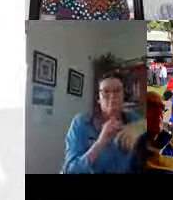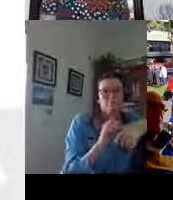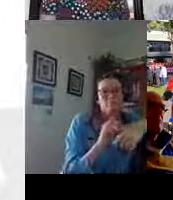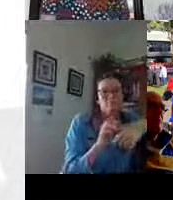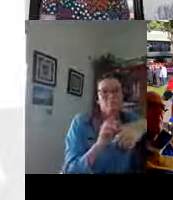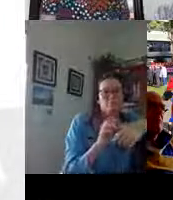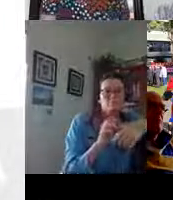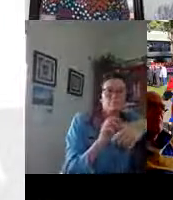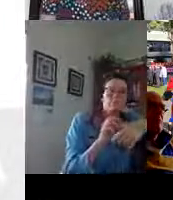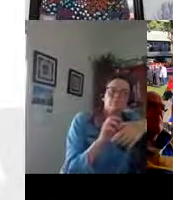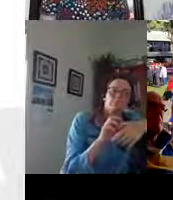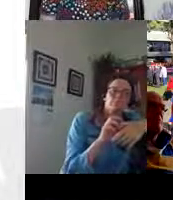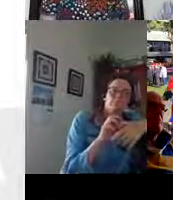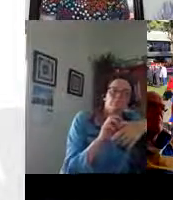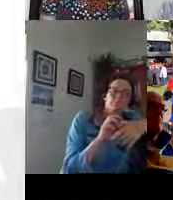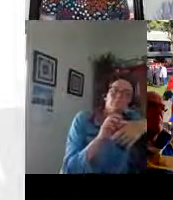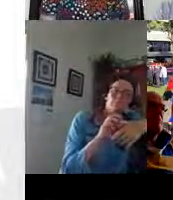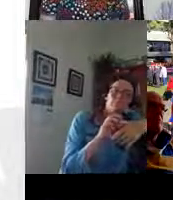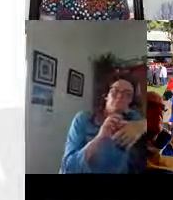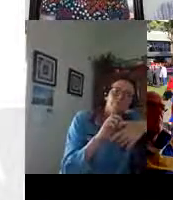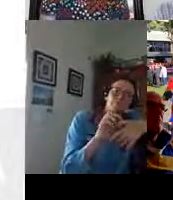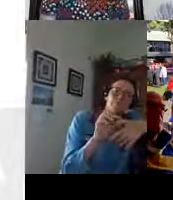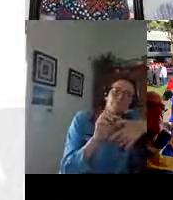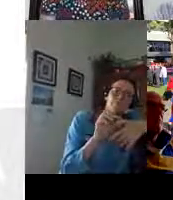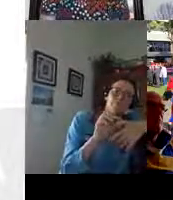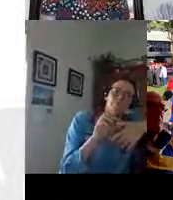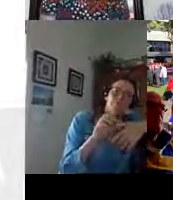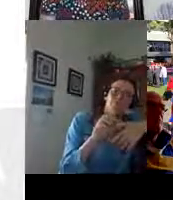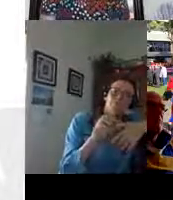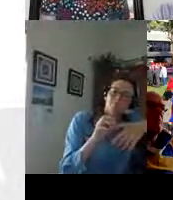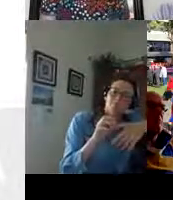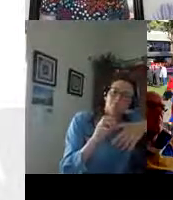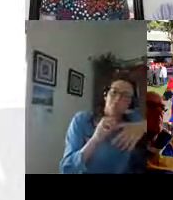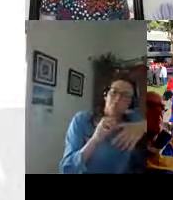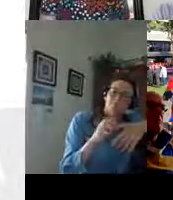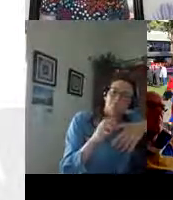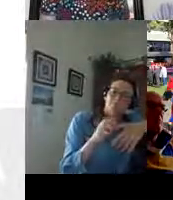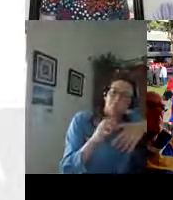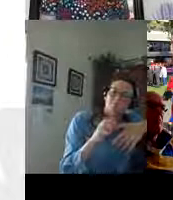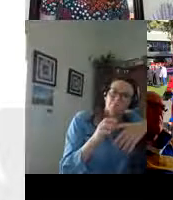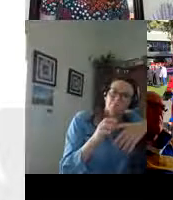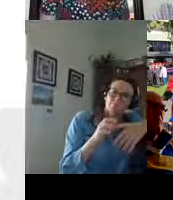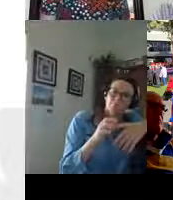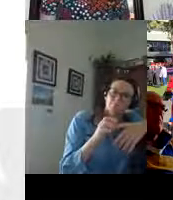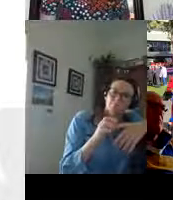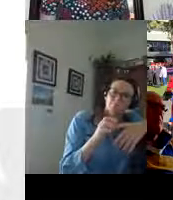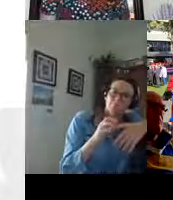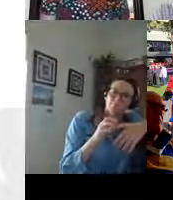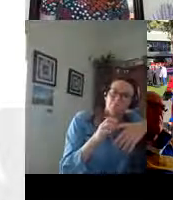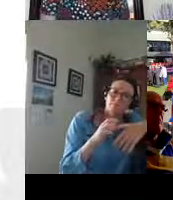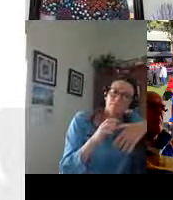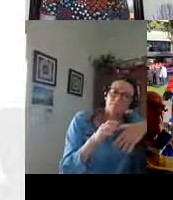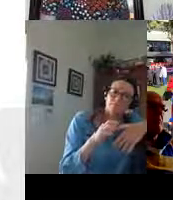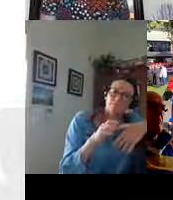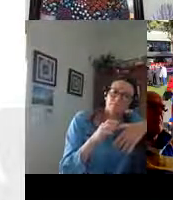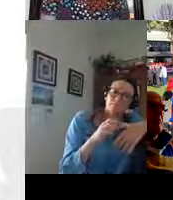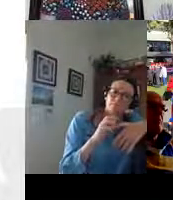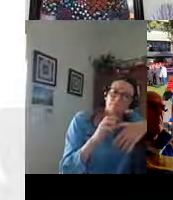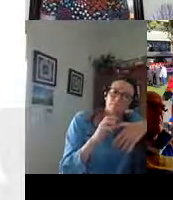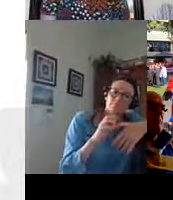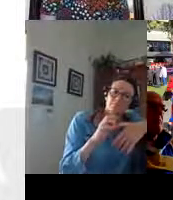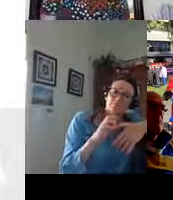So now the next step, we're connecting to a project called The Edge, which has got an ARENA grant, which involves AEMO and AusNet